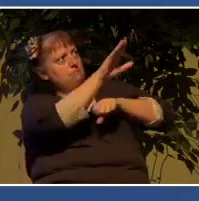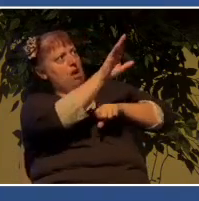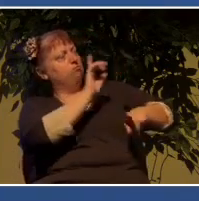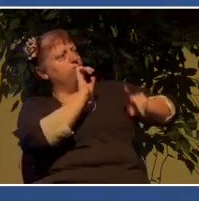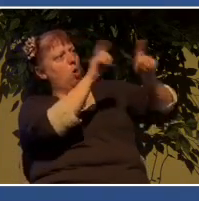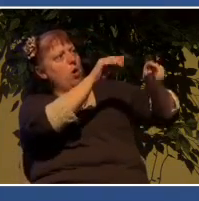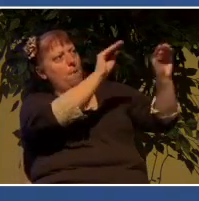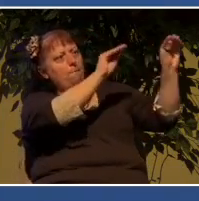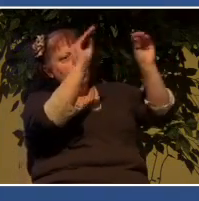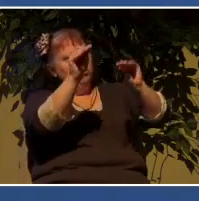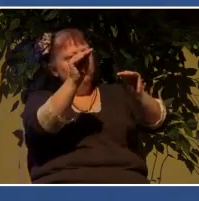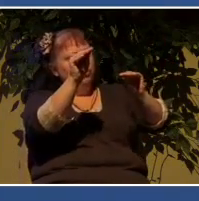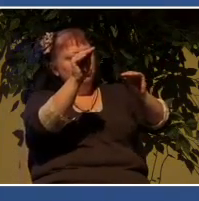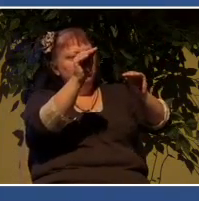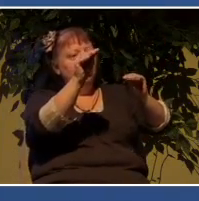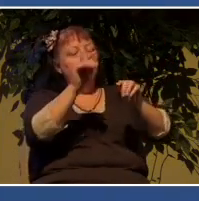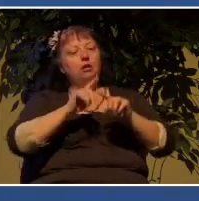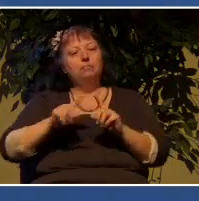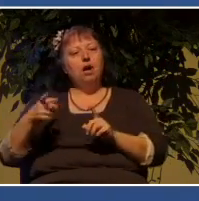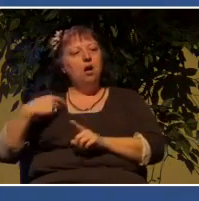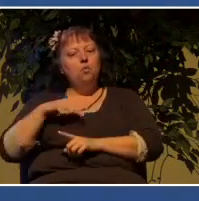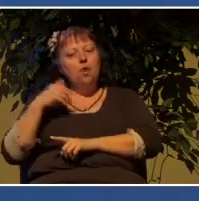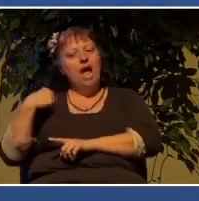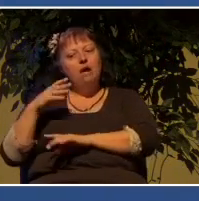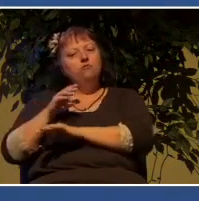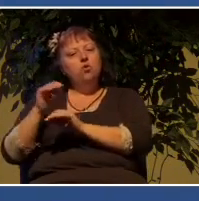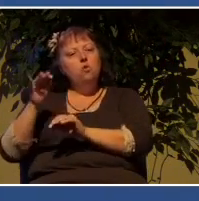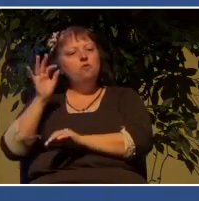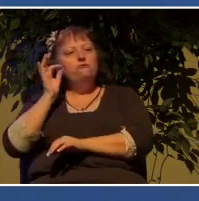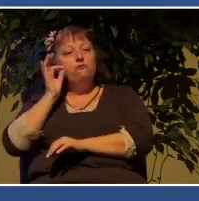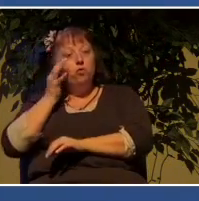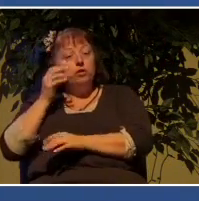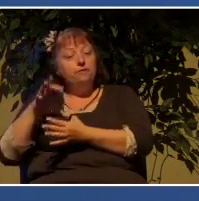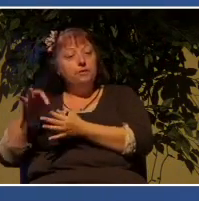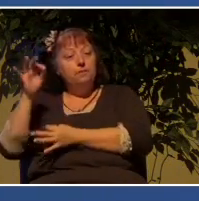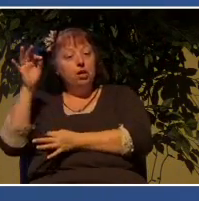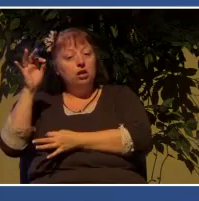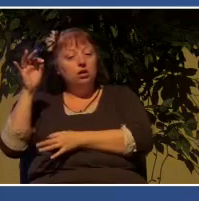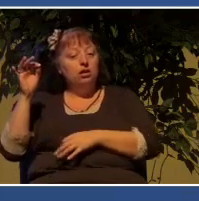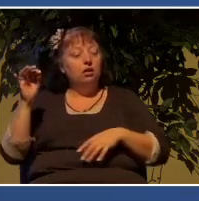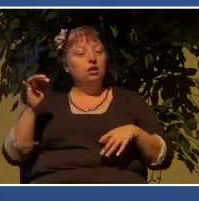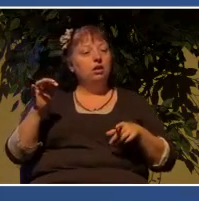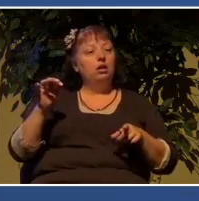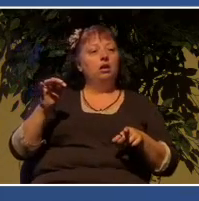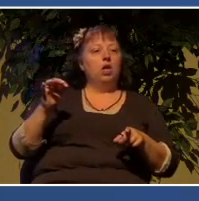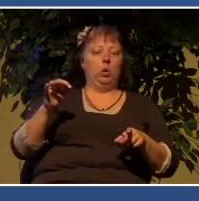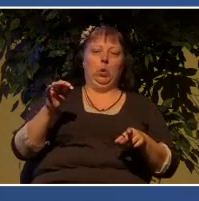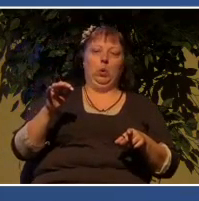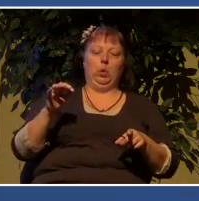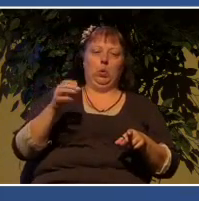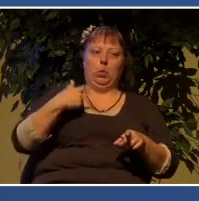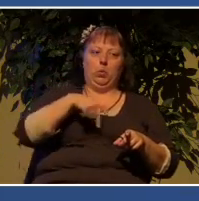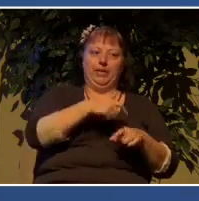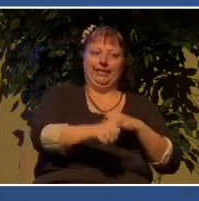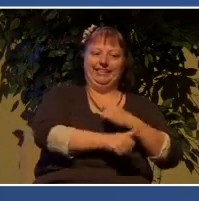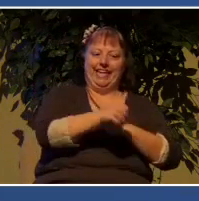without having the fruit of the Spirit makes us extremely